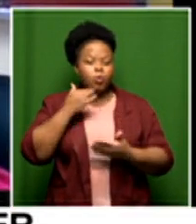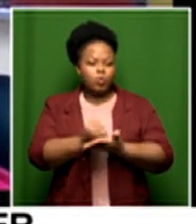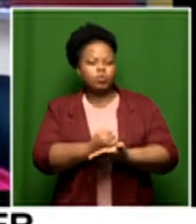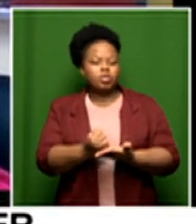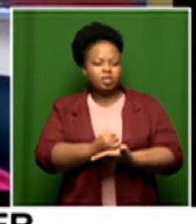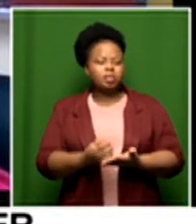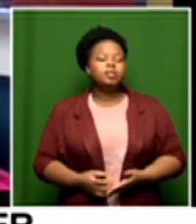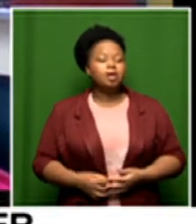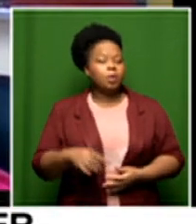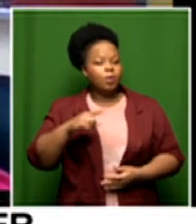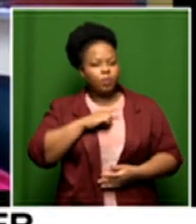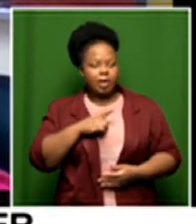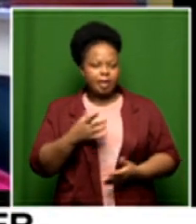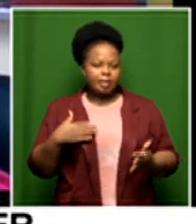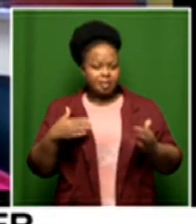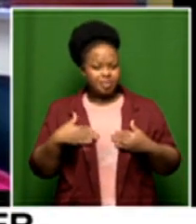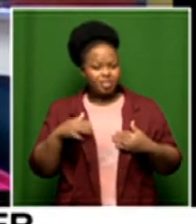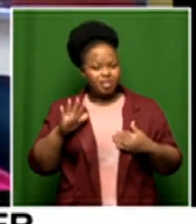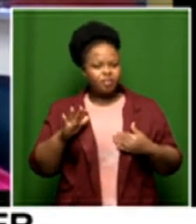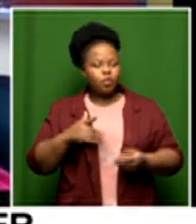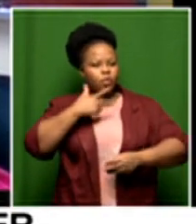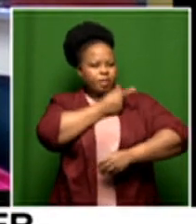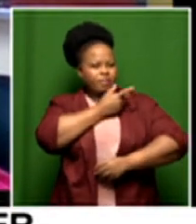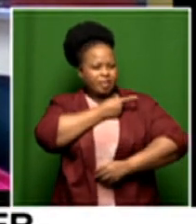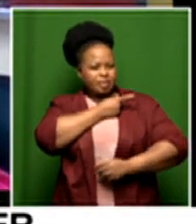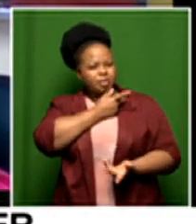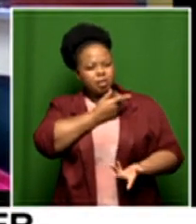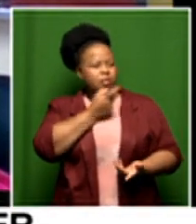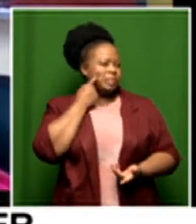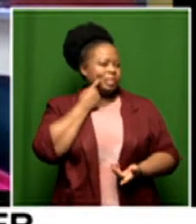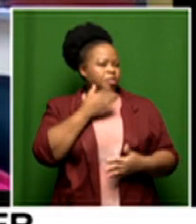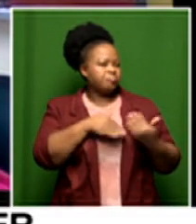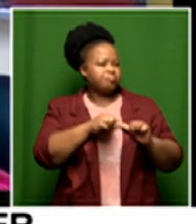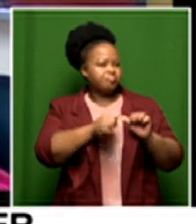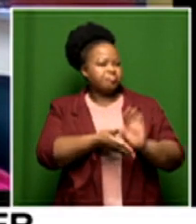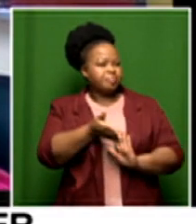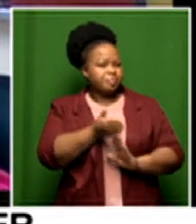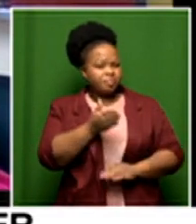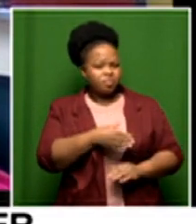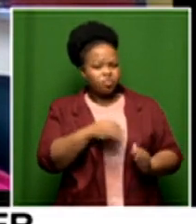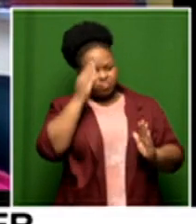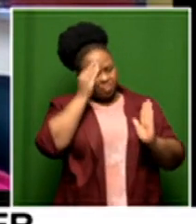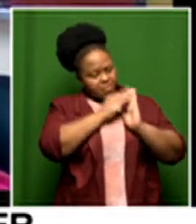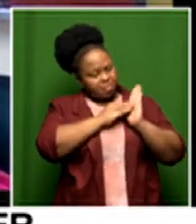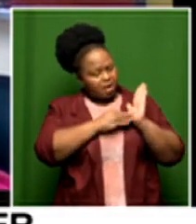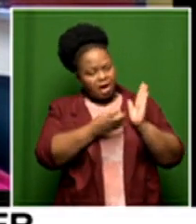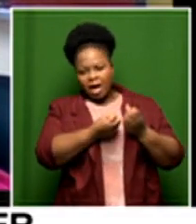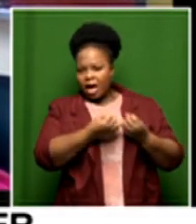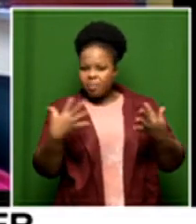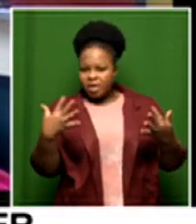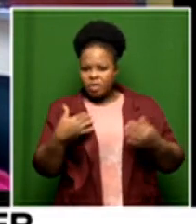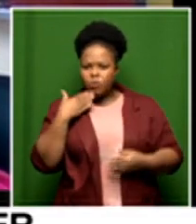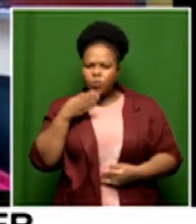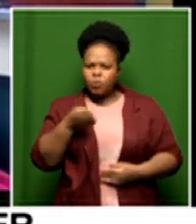registered so that the administration of the vaccine can be seamless. Do you have a full list of the frontline